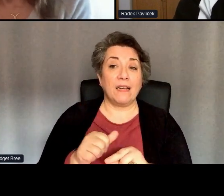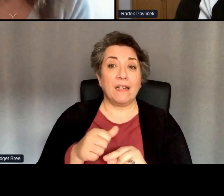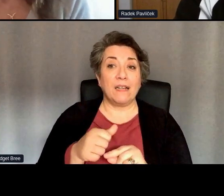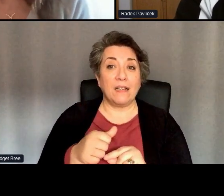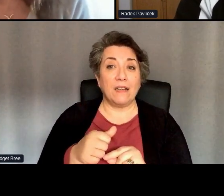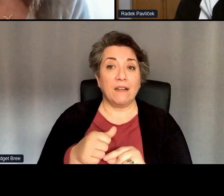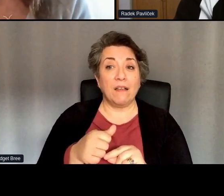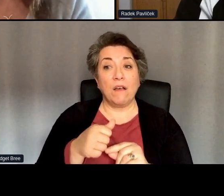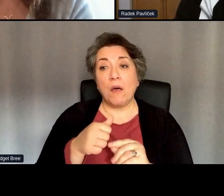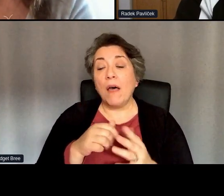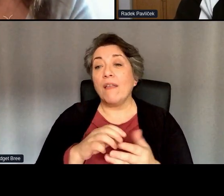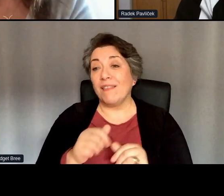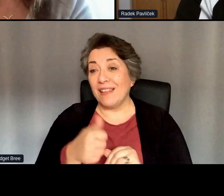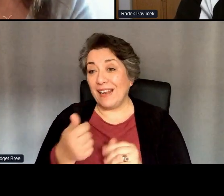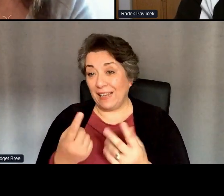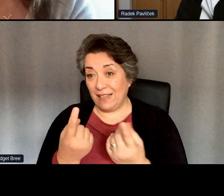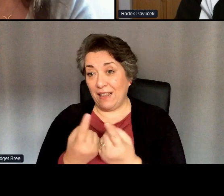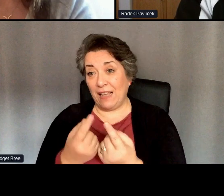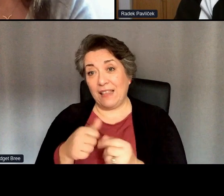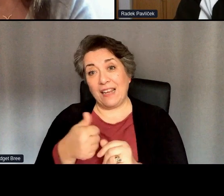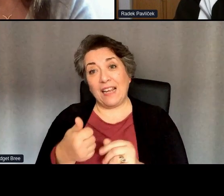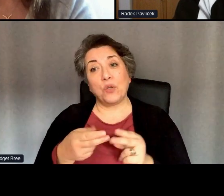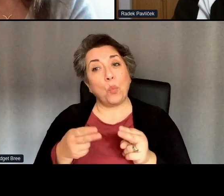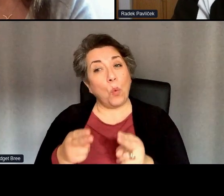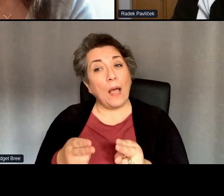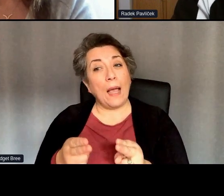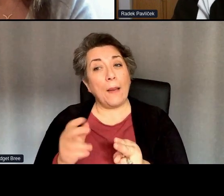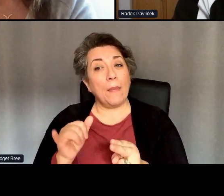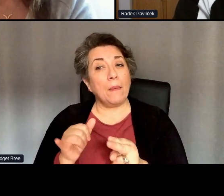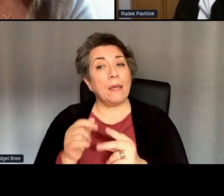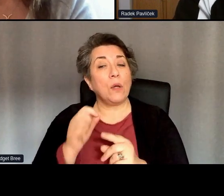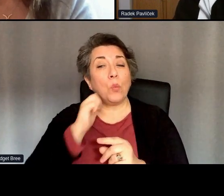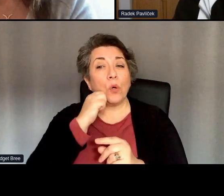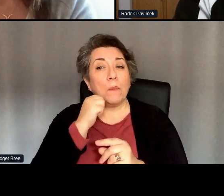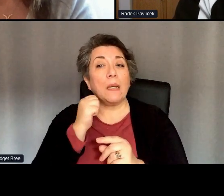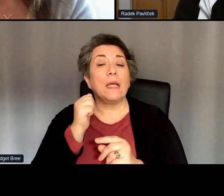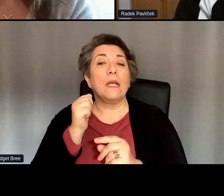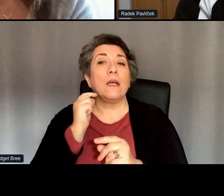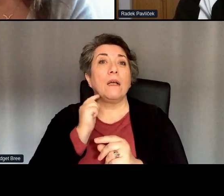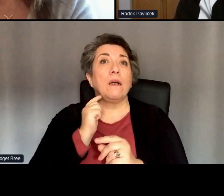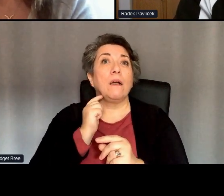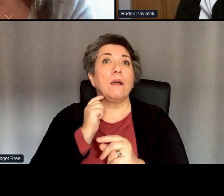way or issue might be that we are